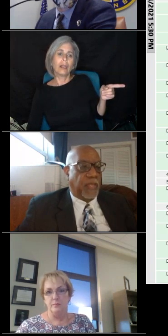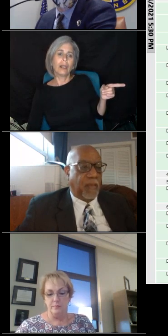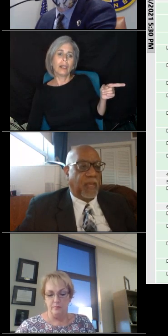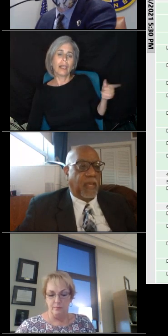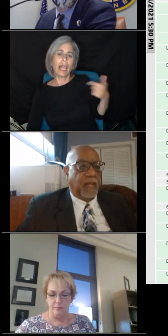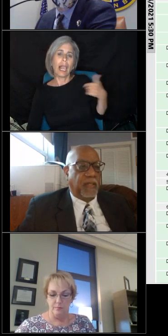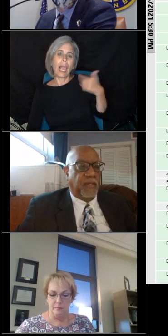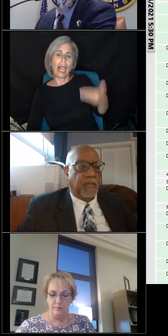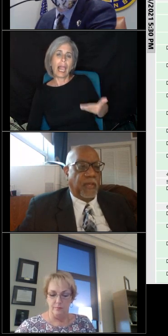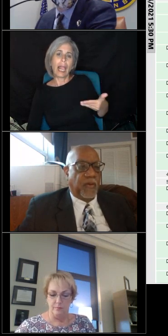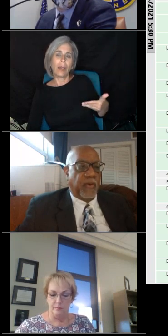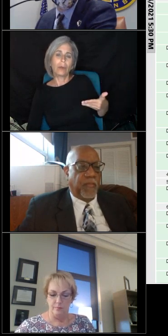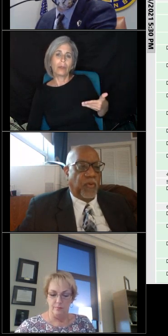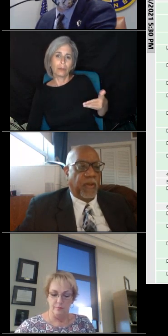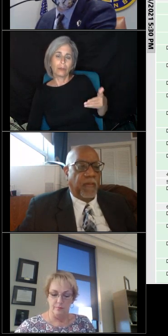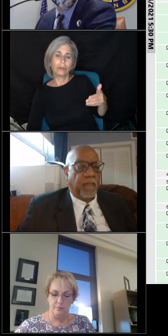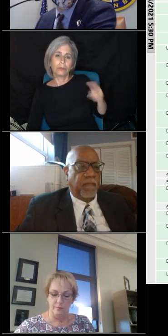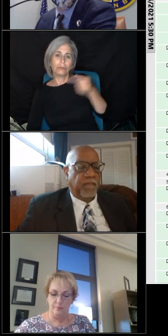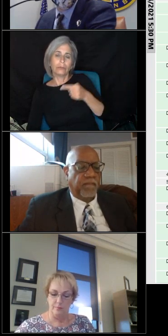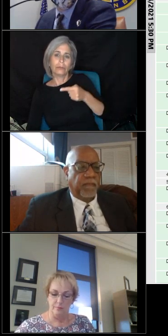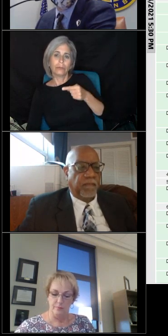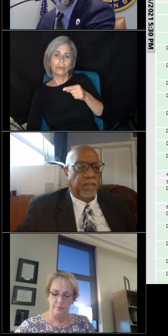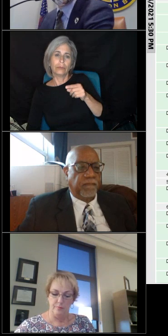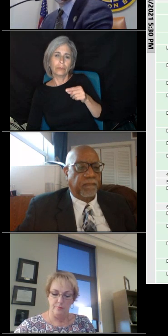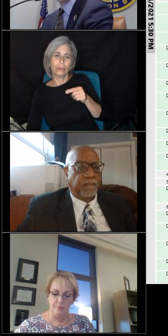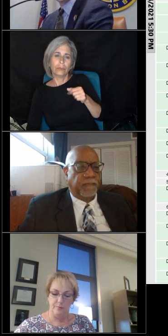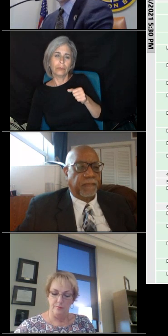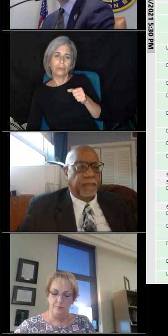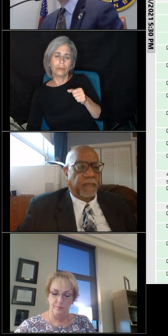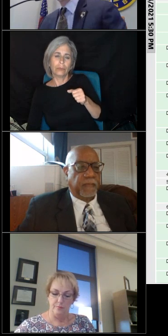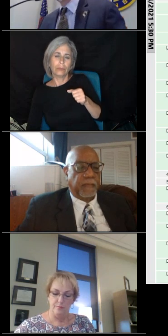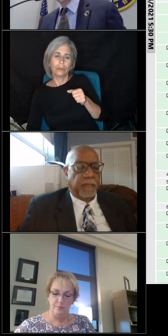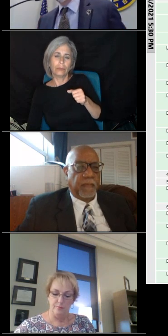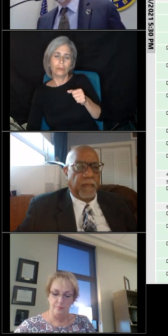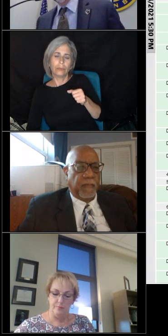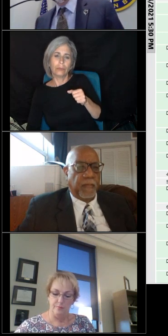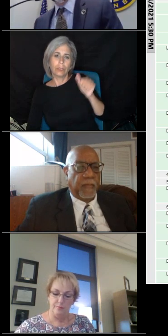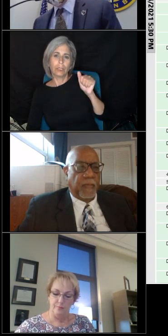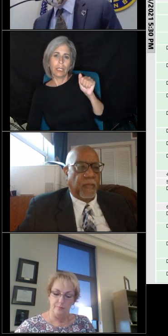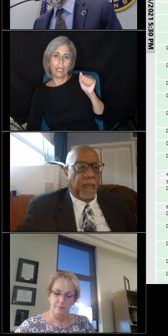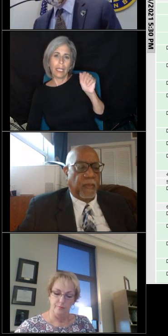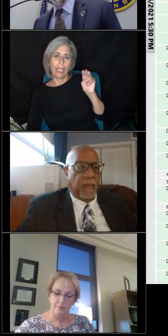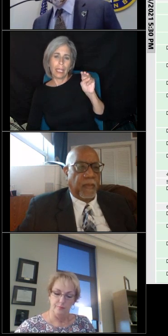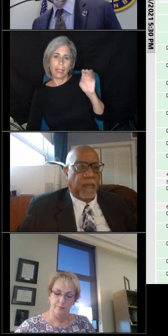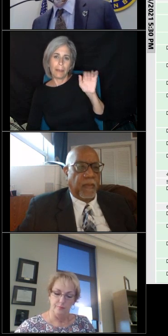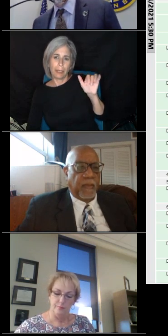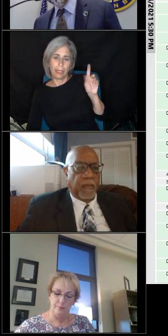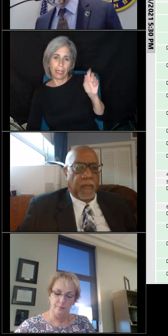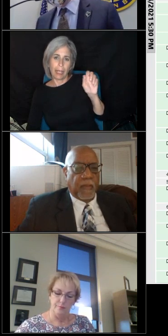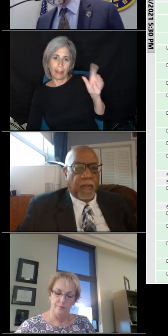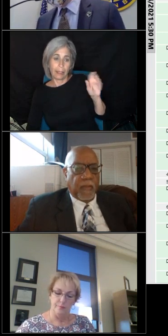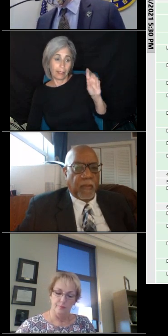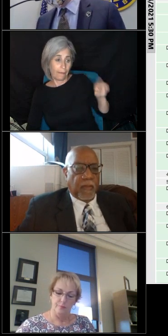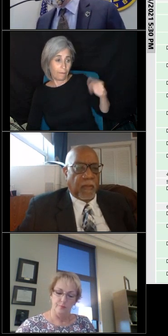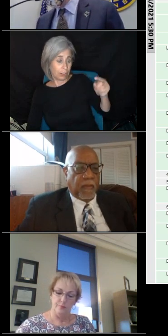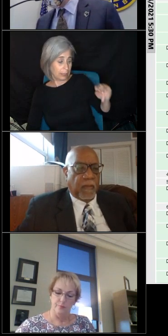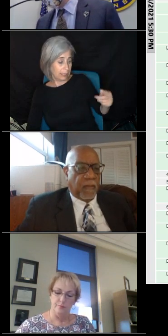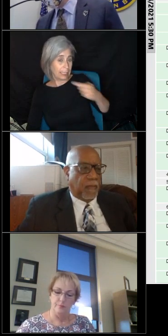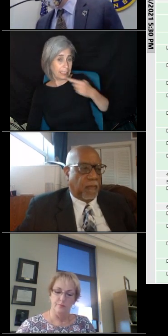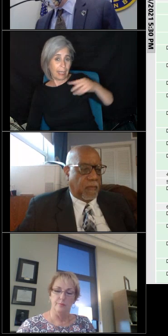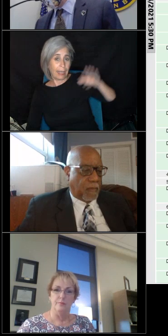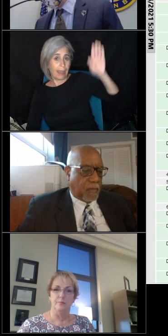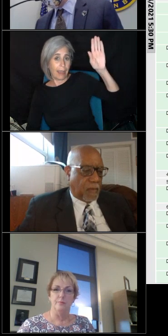I'll go with Amy Kelly to the CRA Board. All right. Having a first and second, all those in favor state so